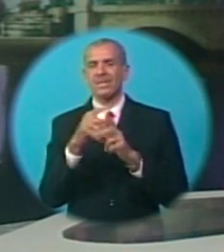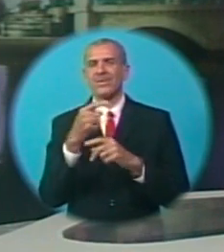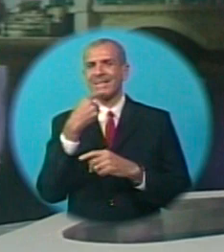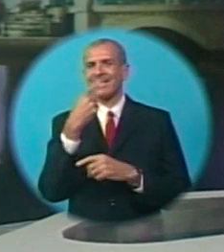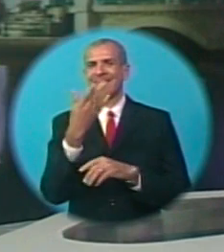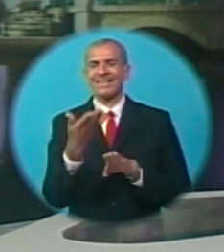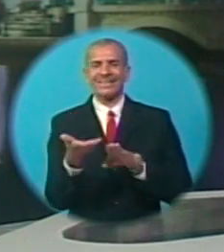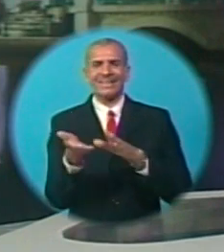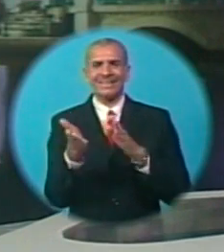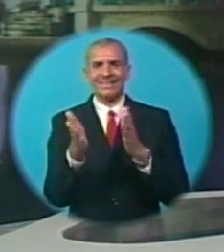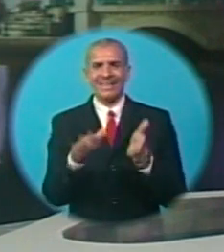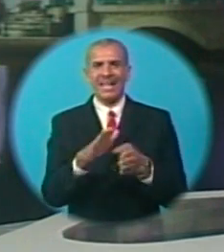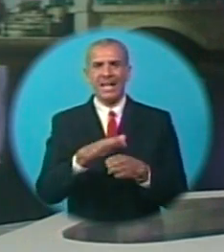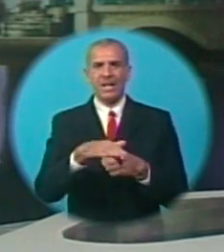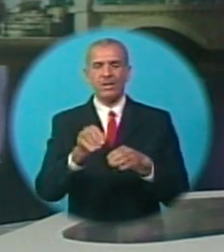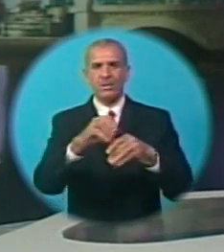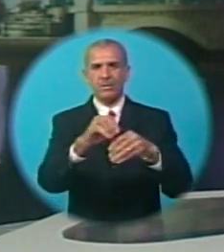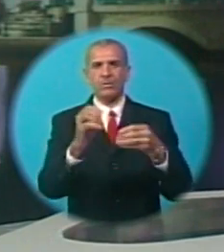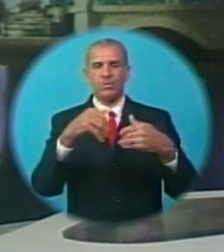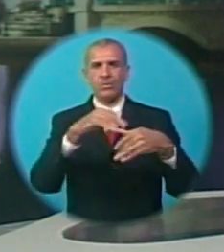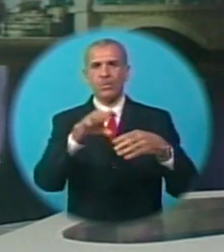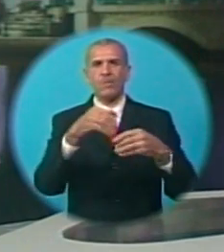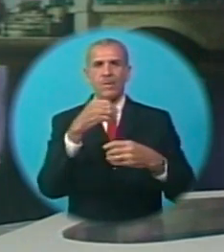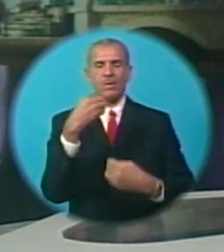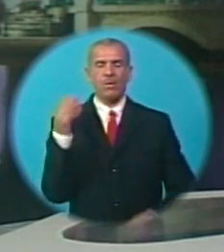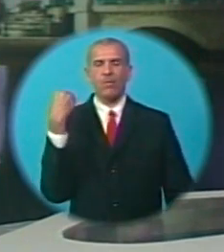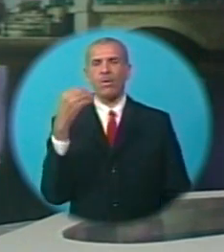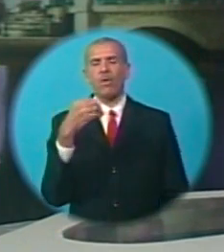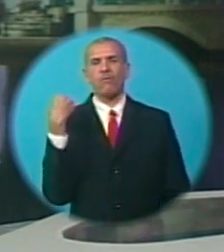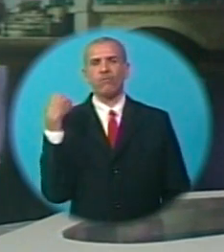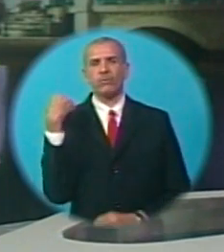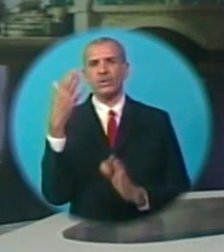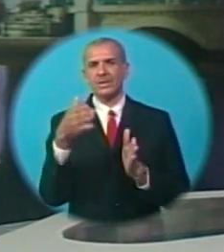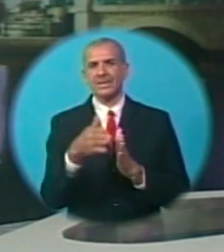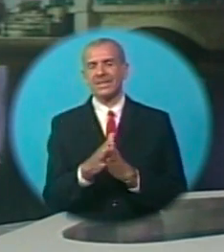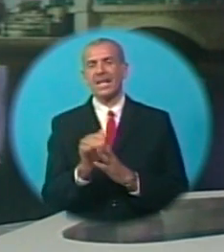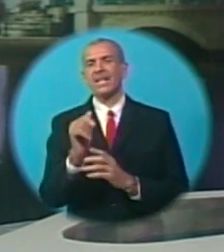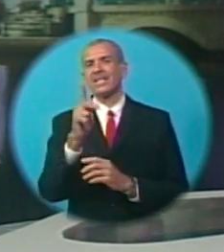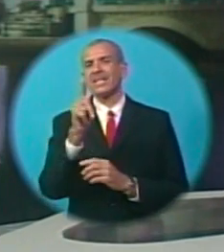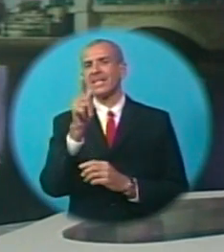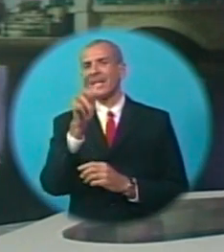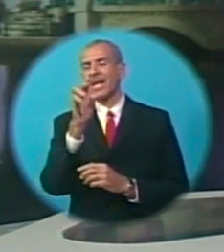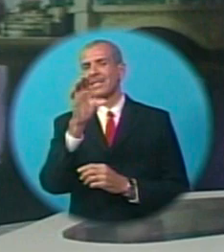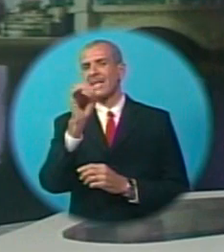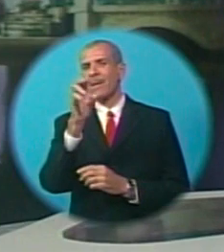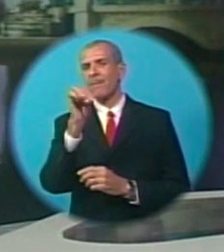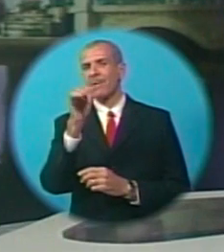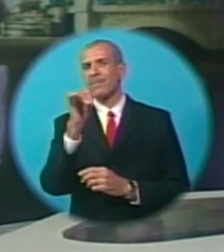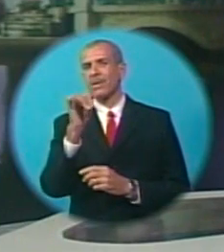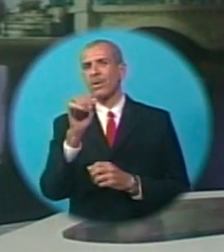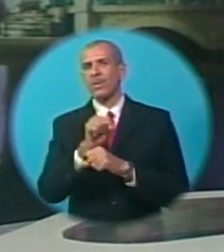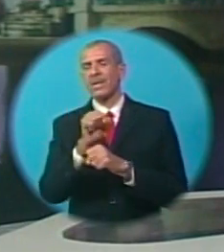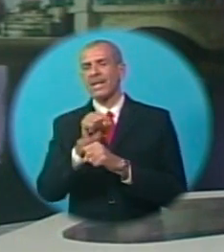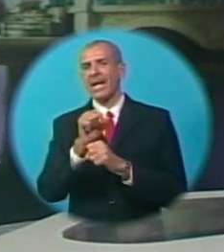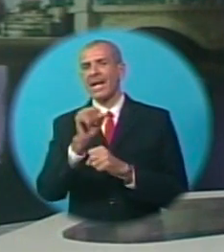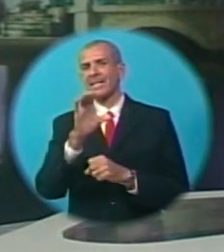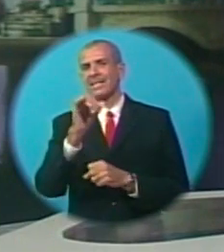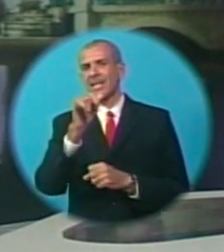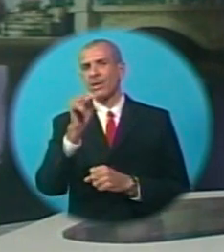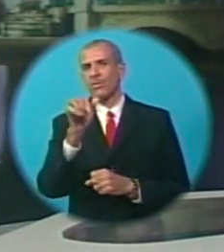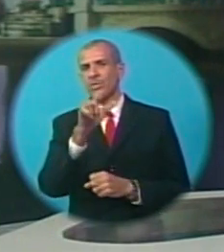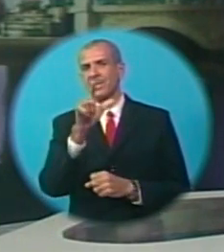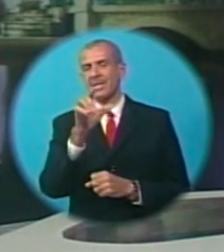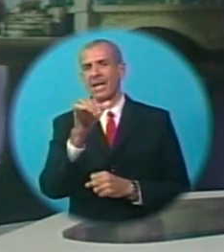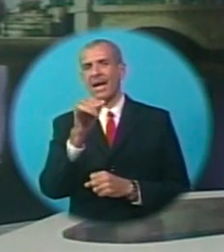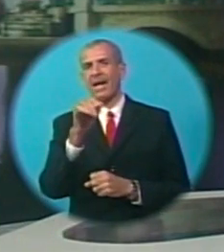dead at the scene by medical officials. Campbell, a mother of one, worked at KMZ Solutions in St. Lucia, and in a